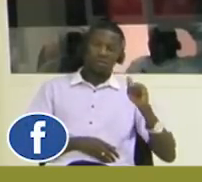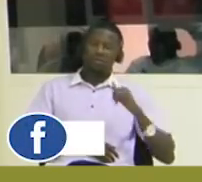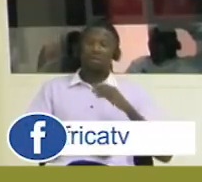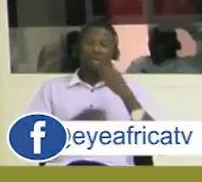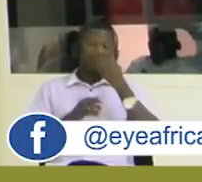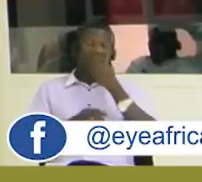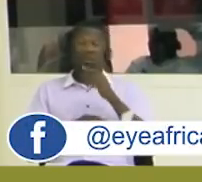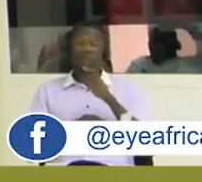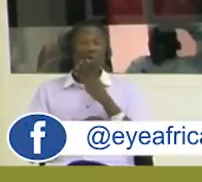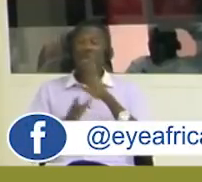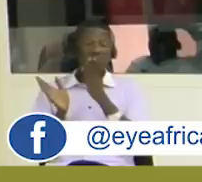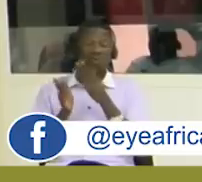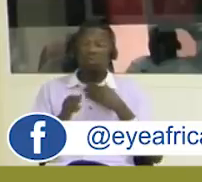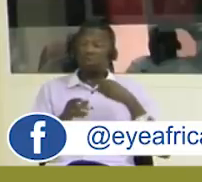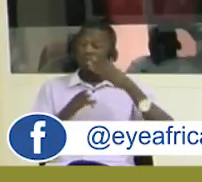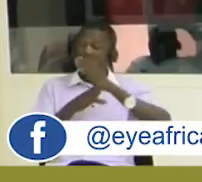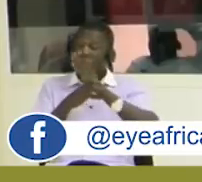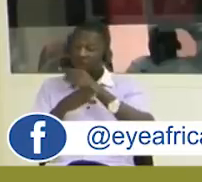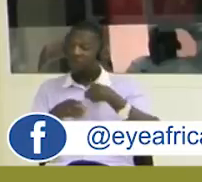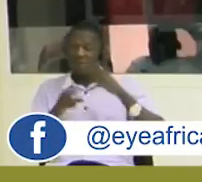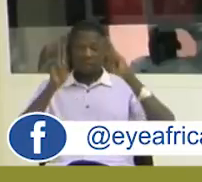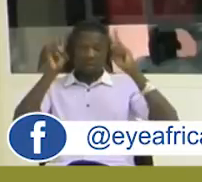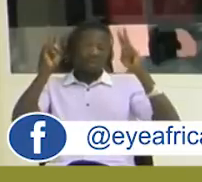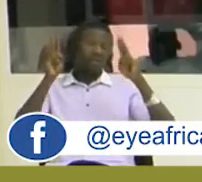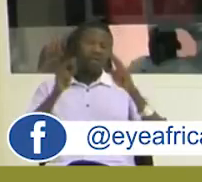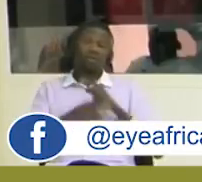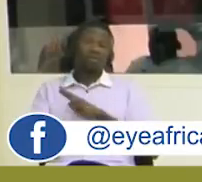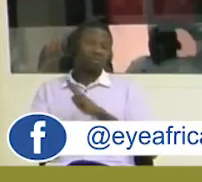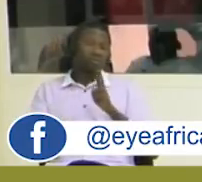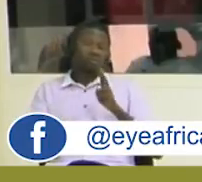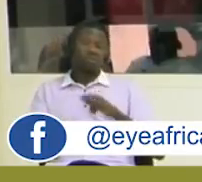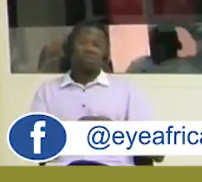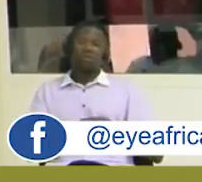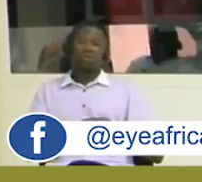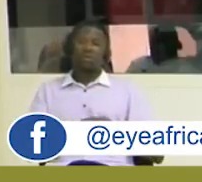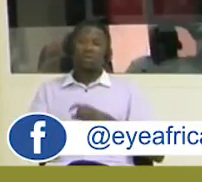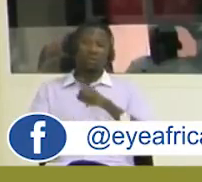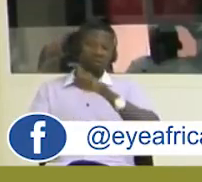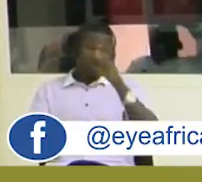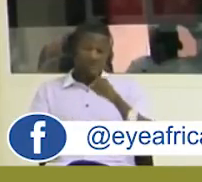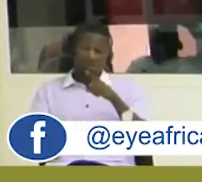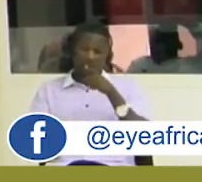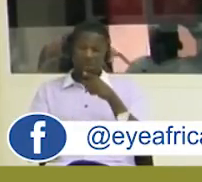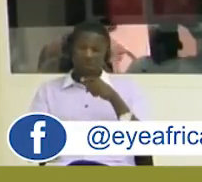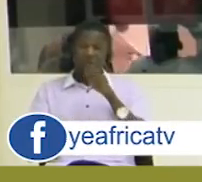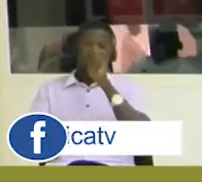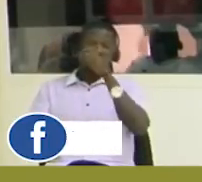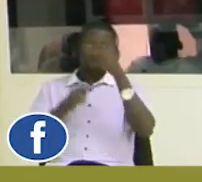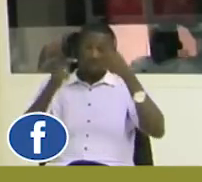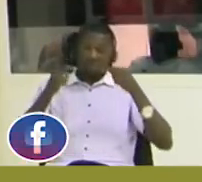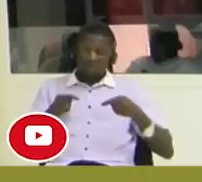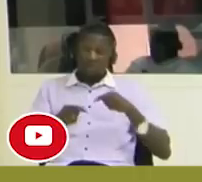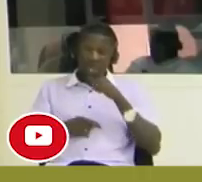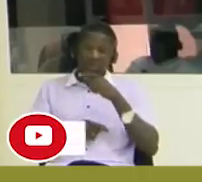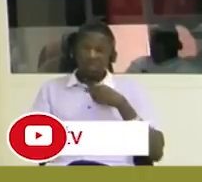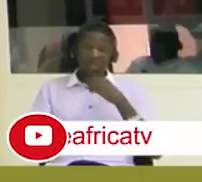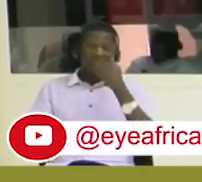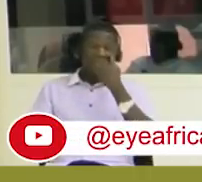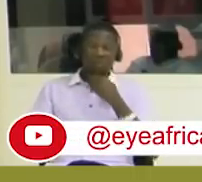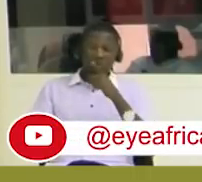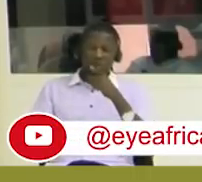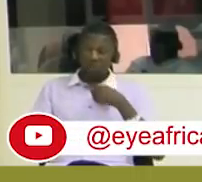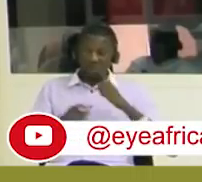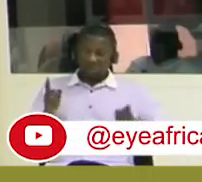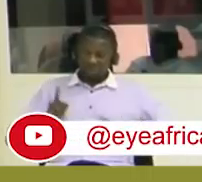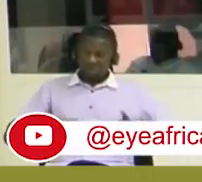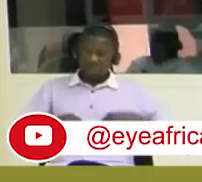be between him and President Jammeh. And question, and your testimony is that Edward Singhateh was jealous of